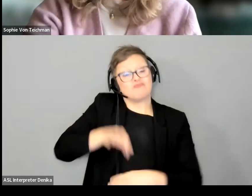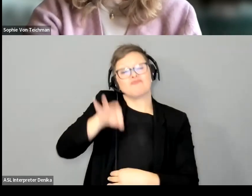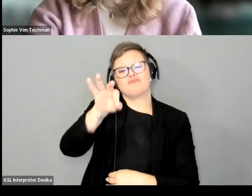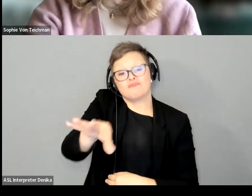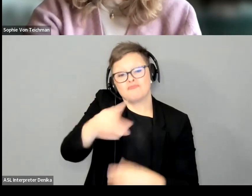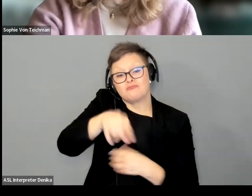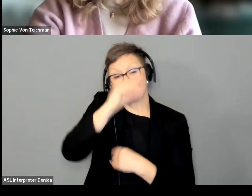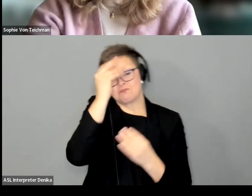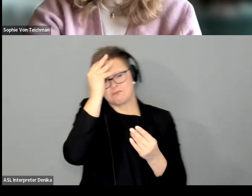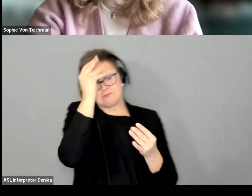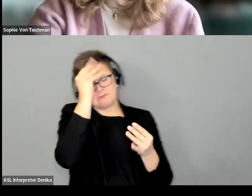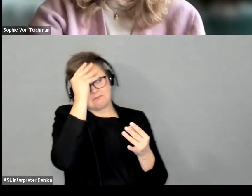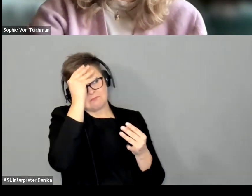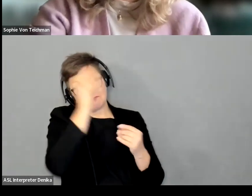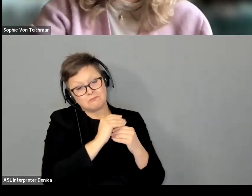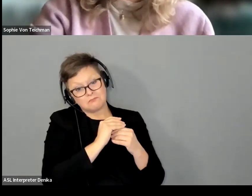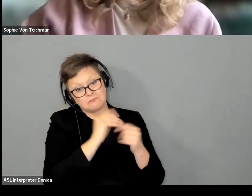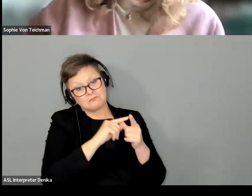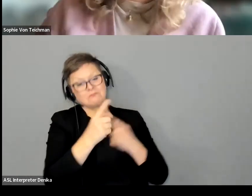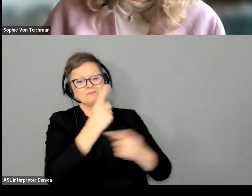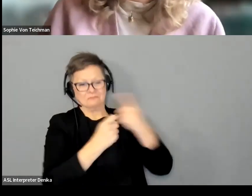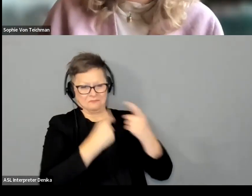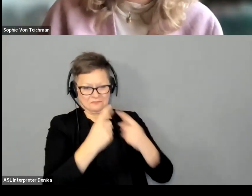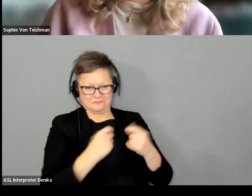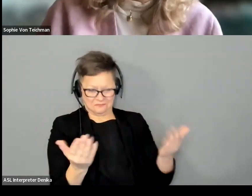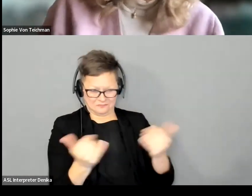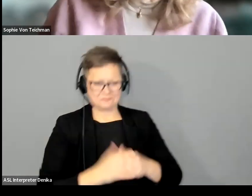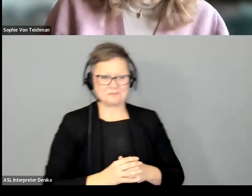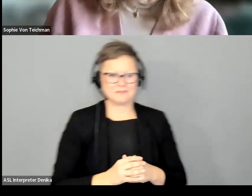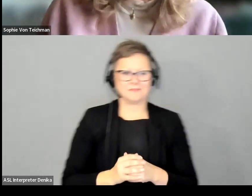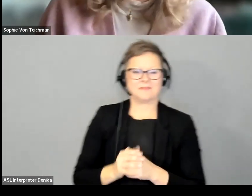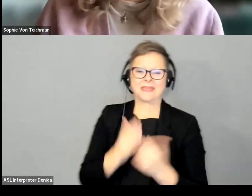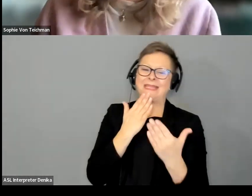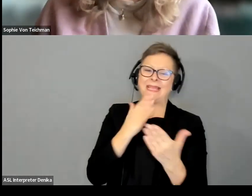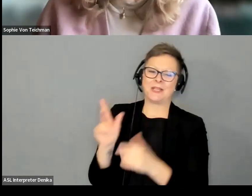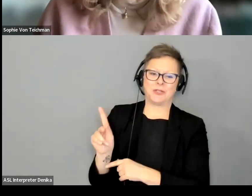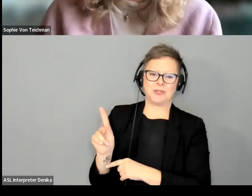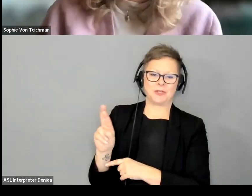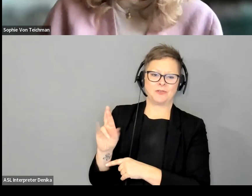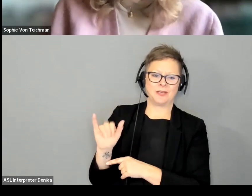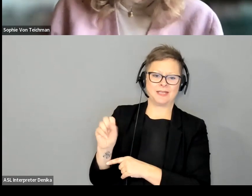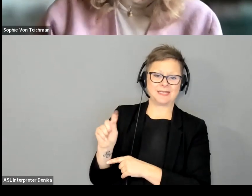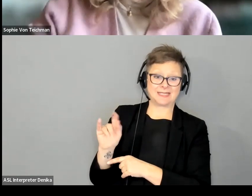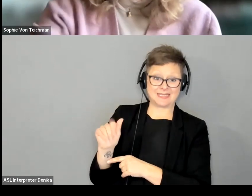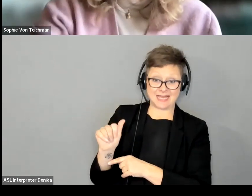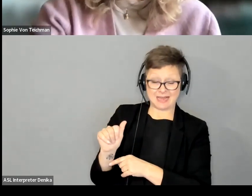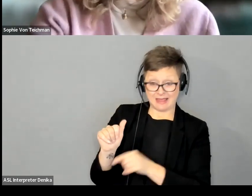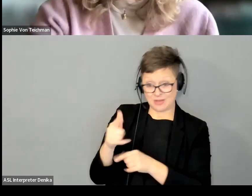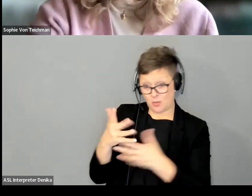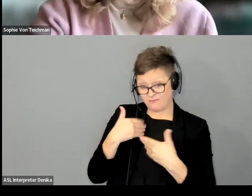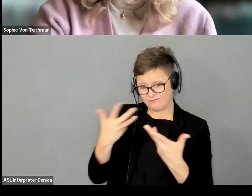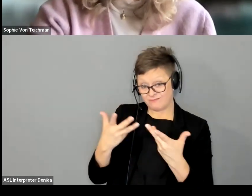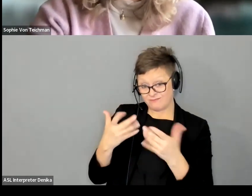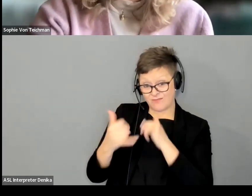settle down and wait for the questions. Thank you so much. Christina, do you have anything to follow that? Any final remarks or